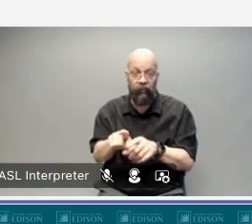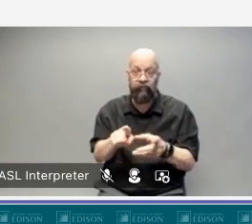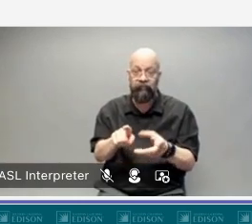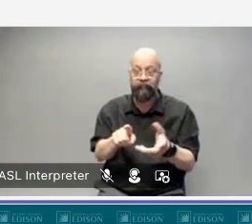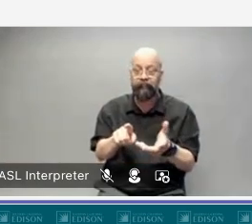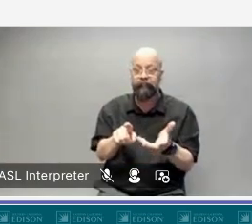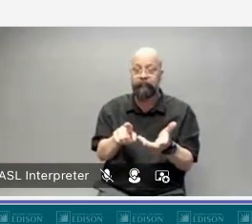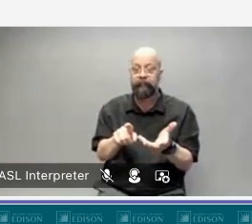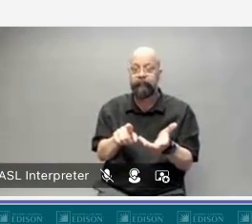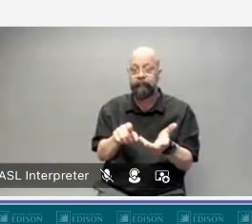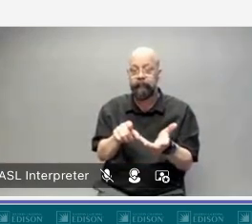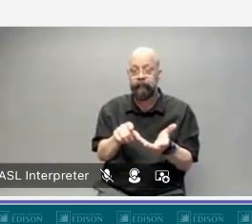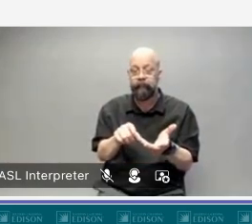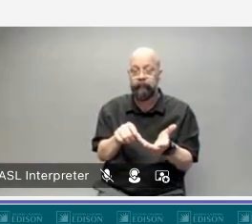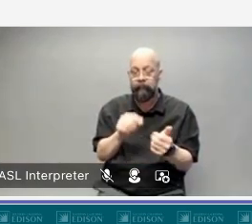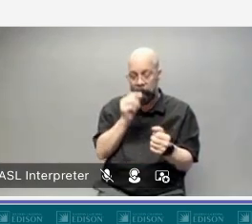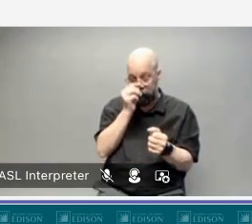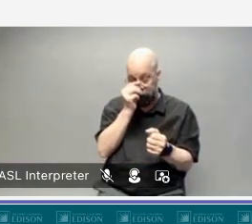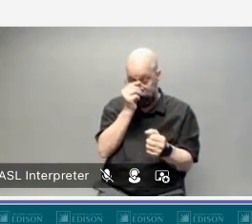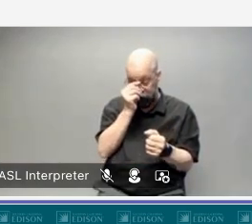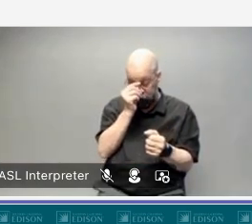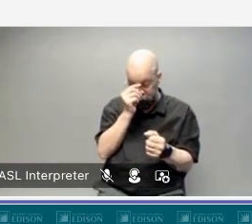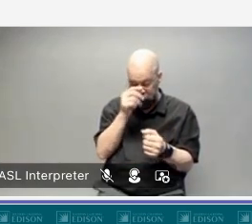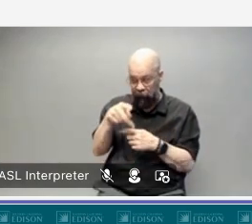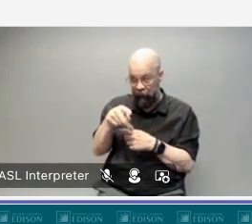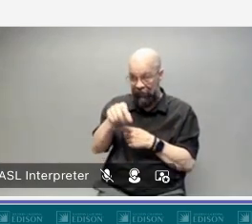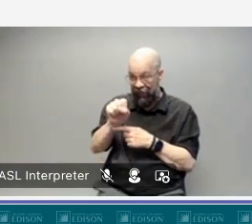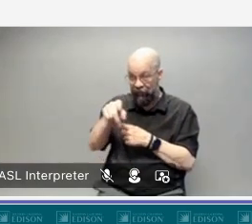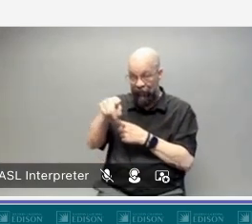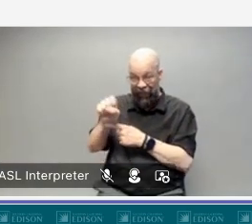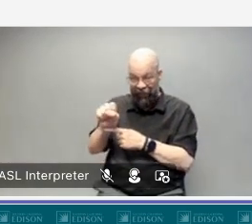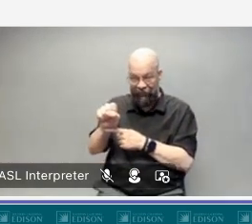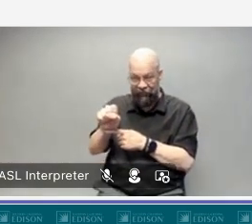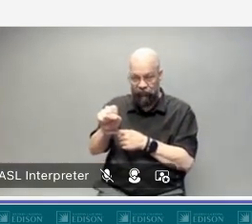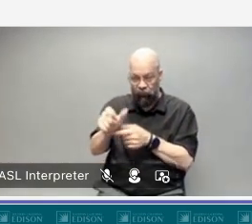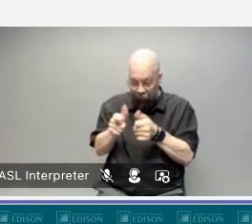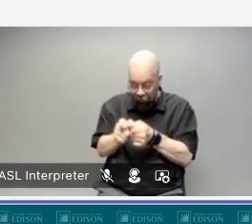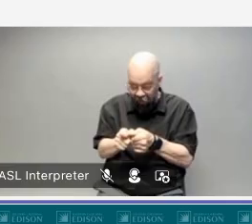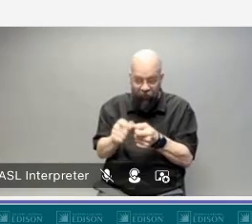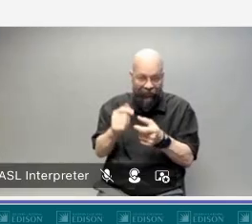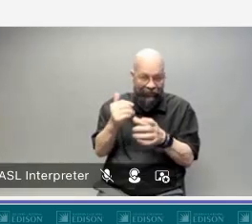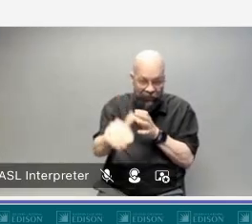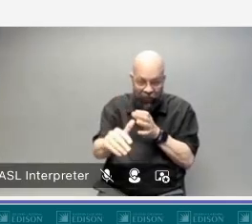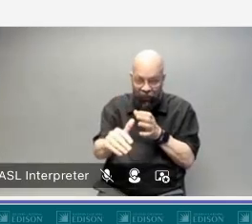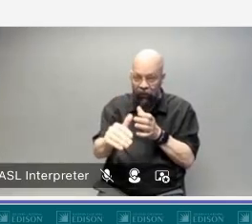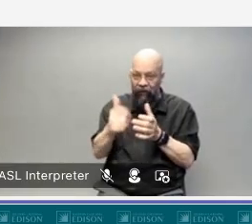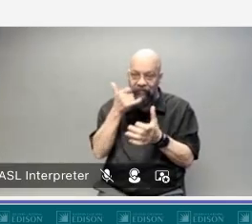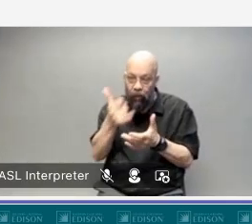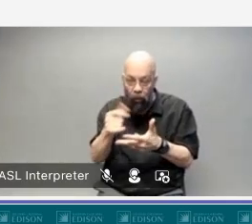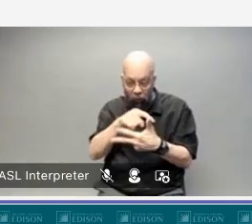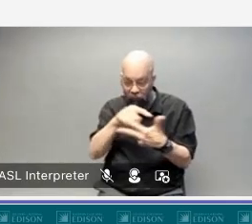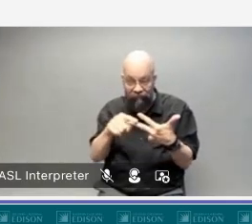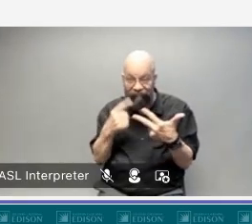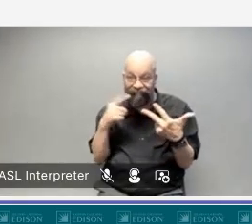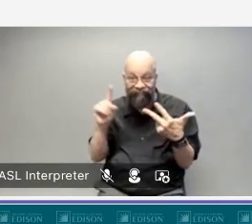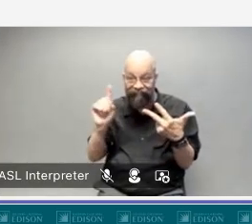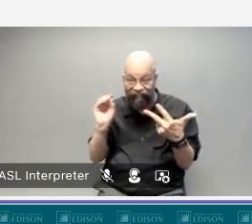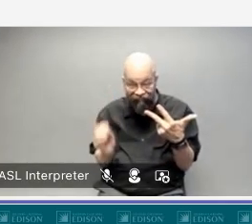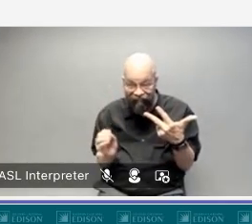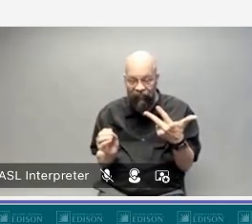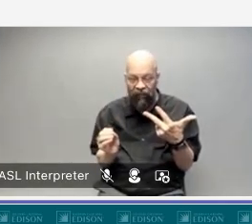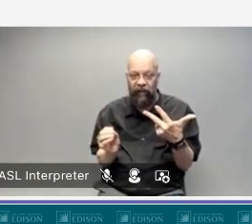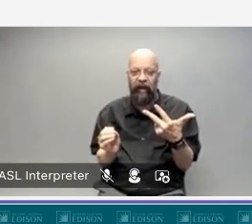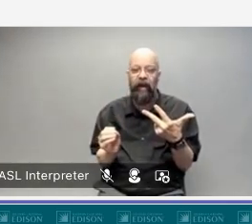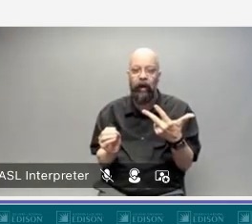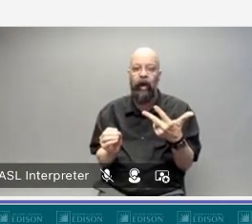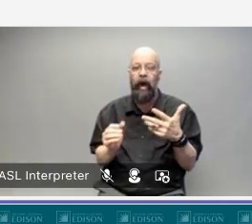confirm initial PSPS notifications for our medical baseline program or critical care customers, that we do dispatch